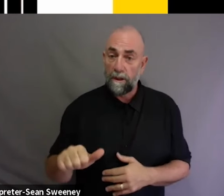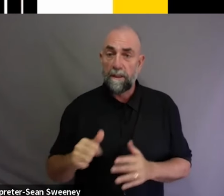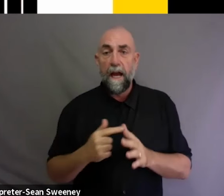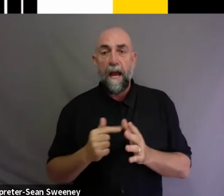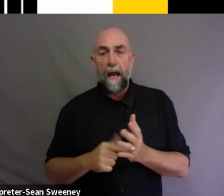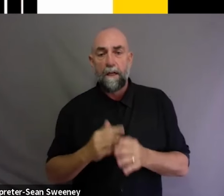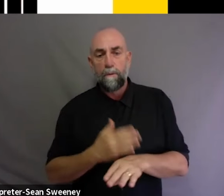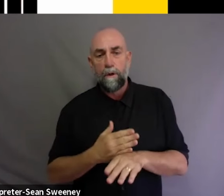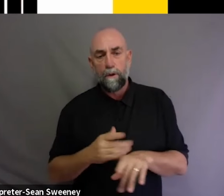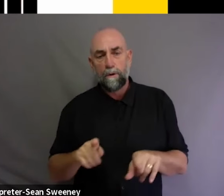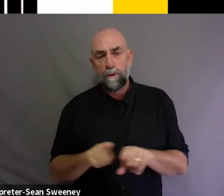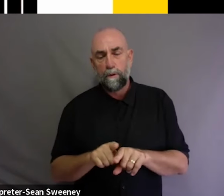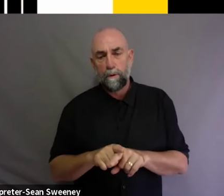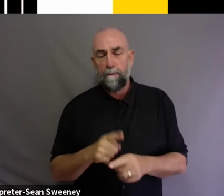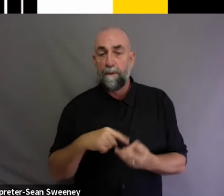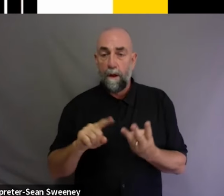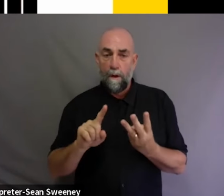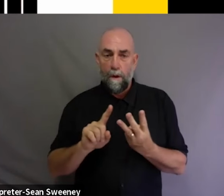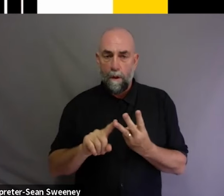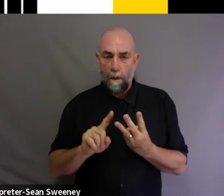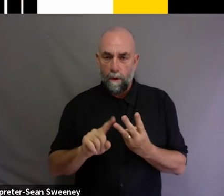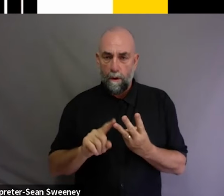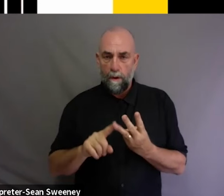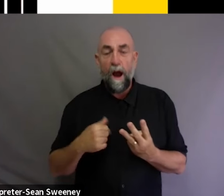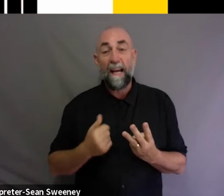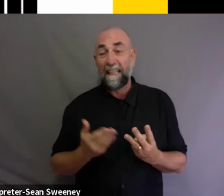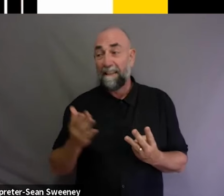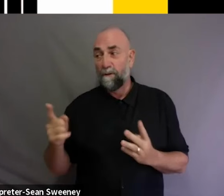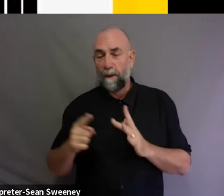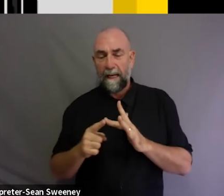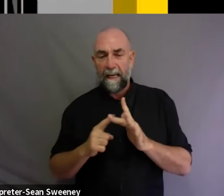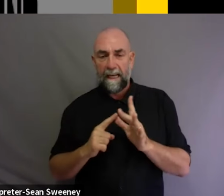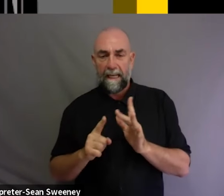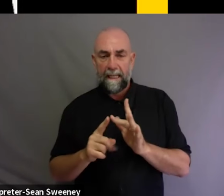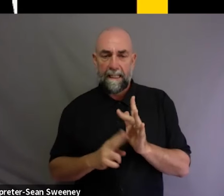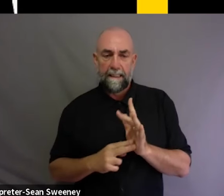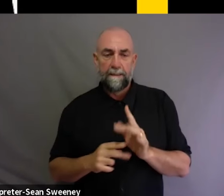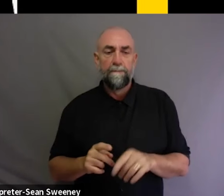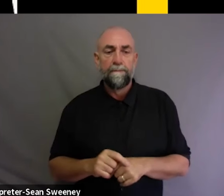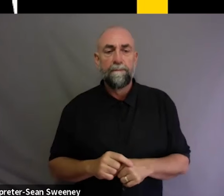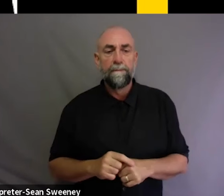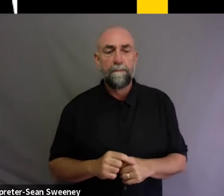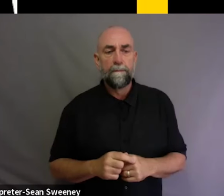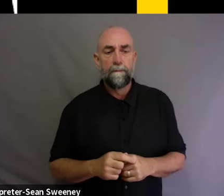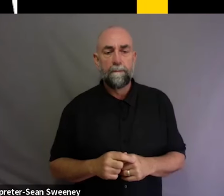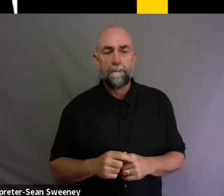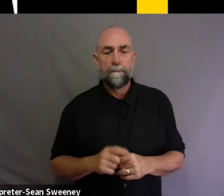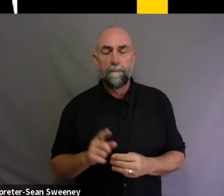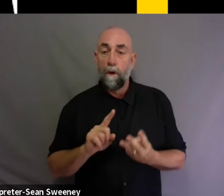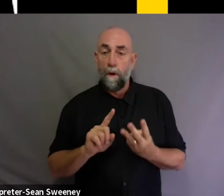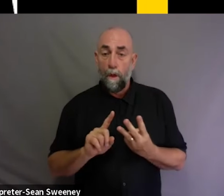Yep. Now we go to the next case study, which I'll pass on back to Ian. Yeah. So our third little story was reflected